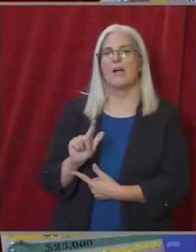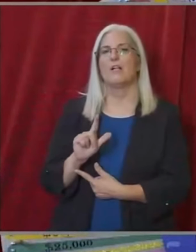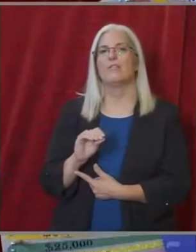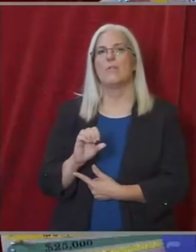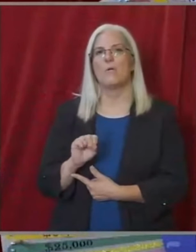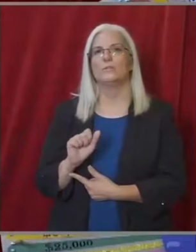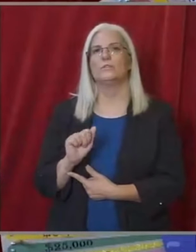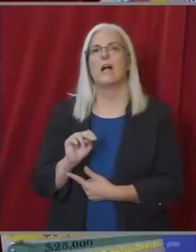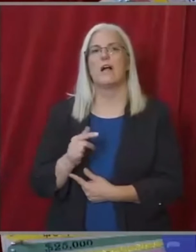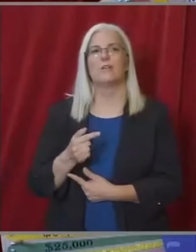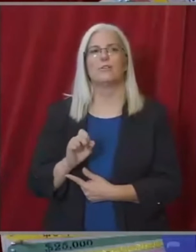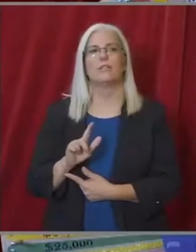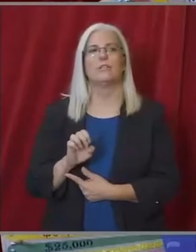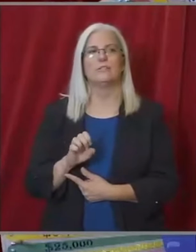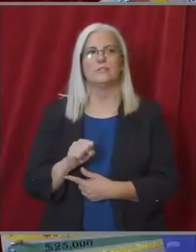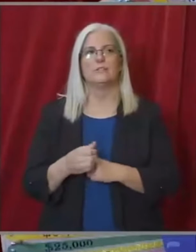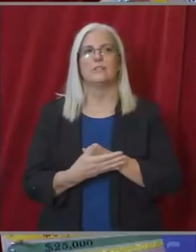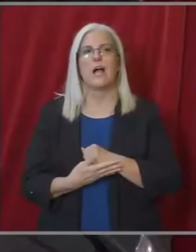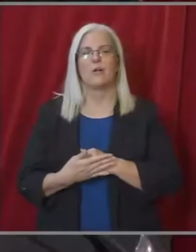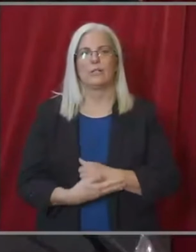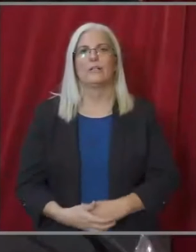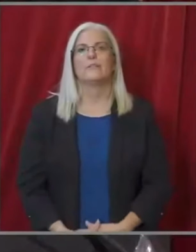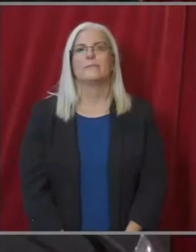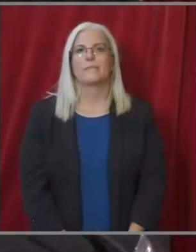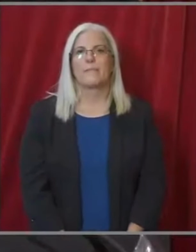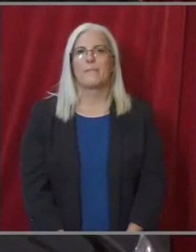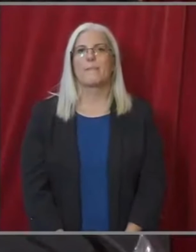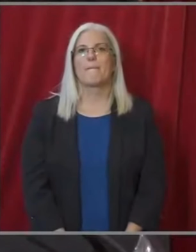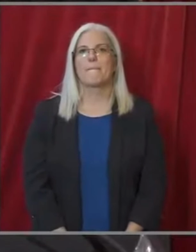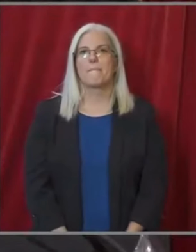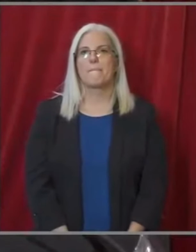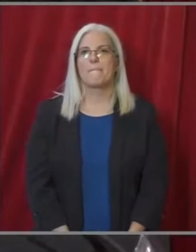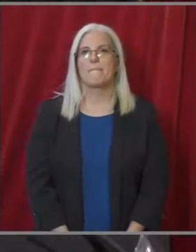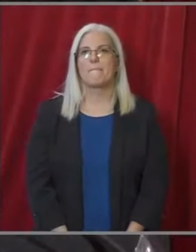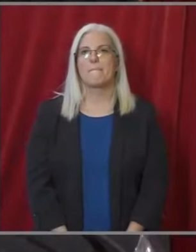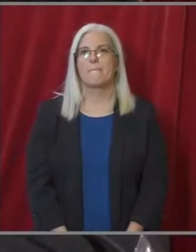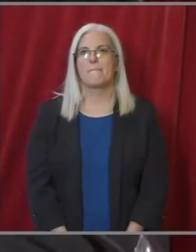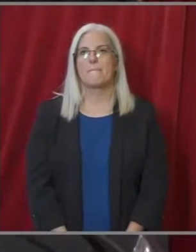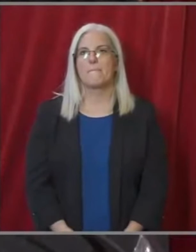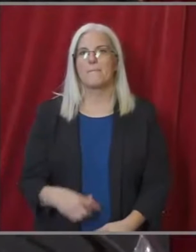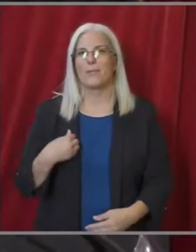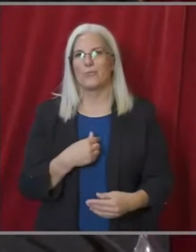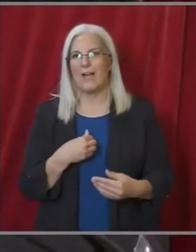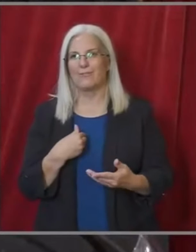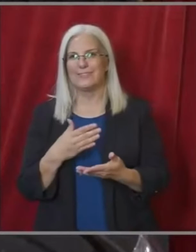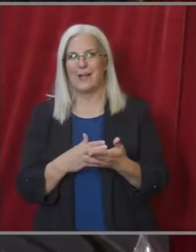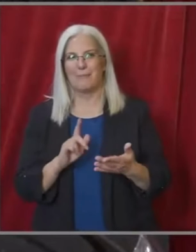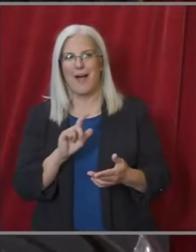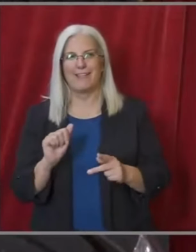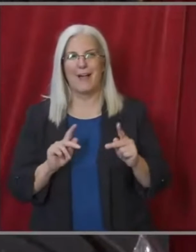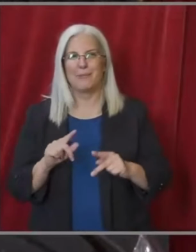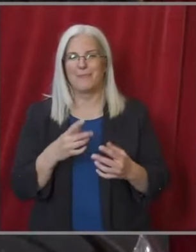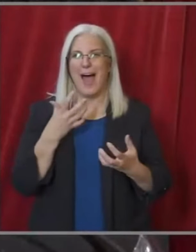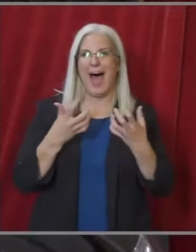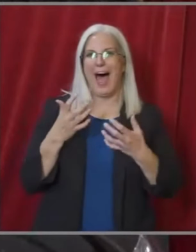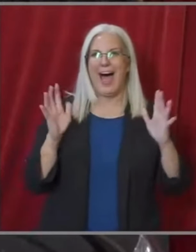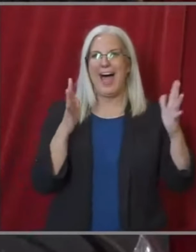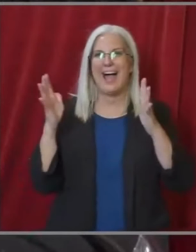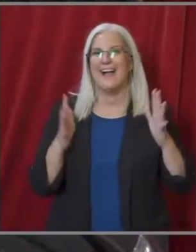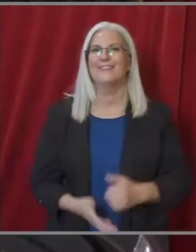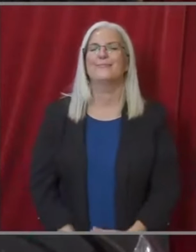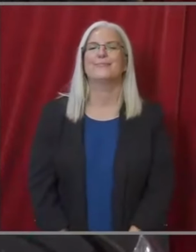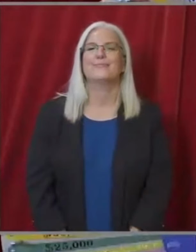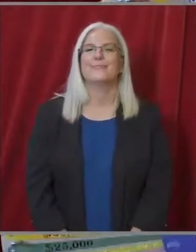Angeles. You shouldn't have any trouble finding. Look, we got some LA folks here. I love it. There you go. Look at